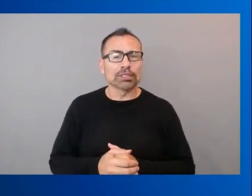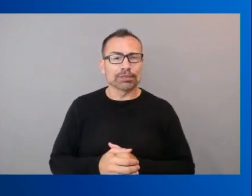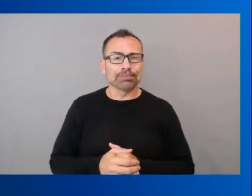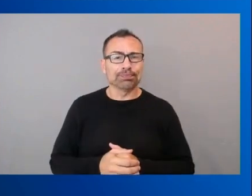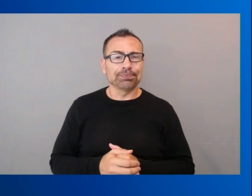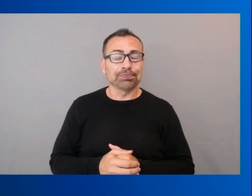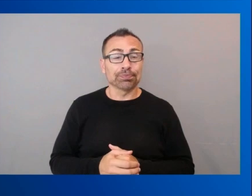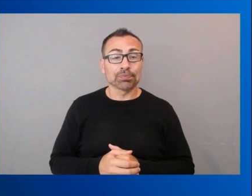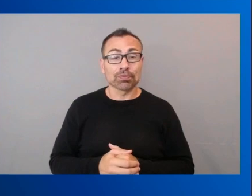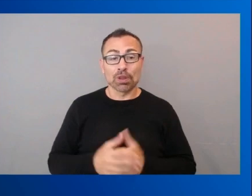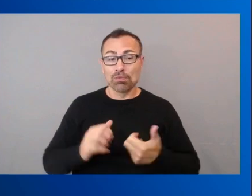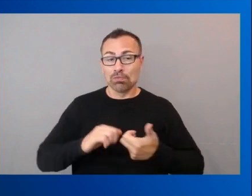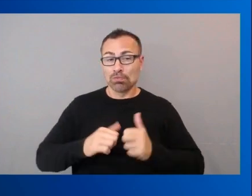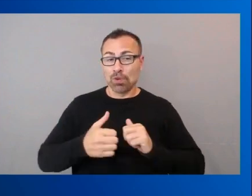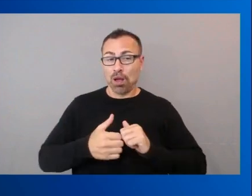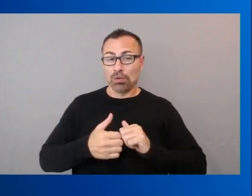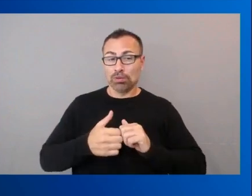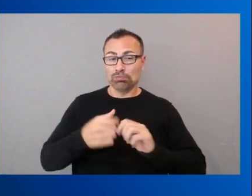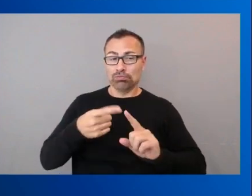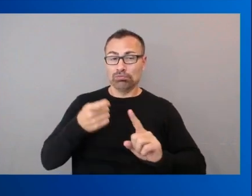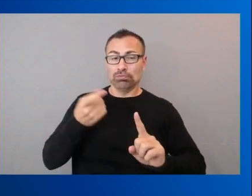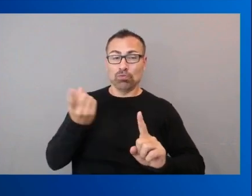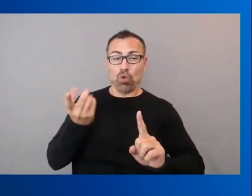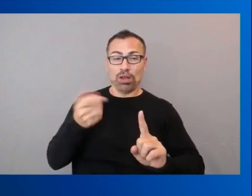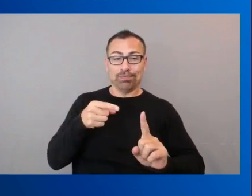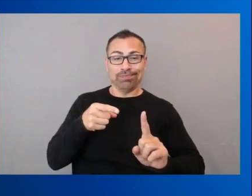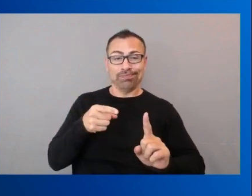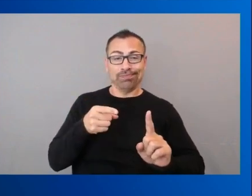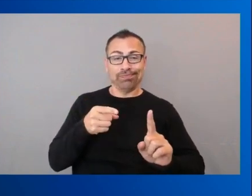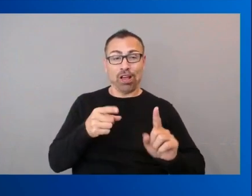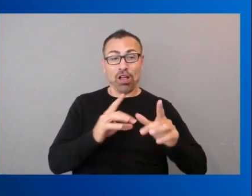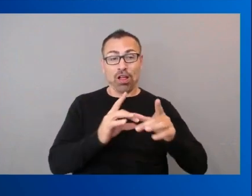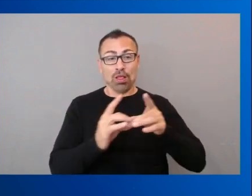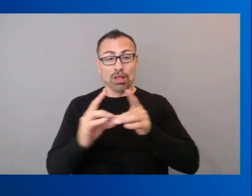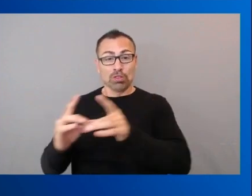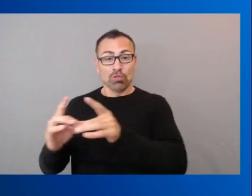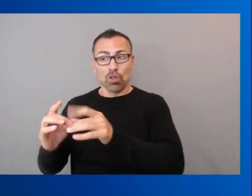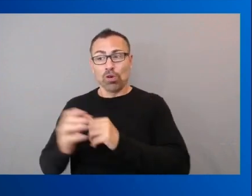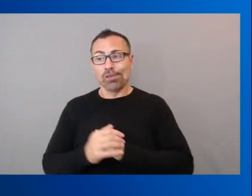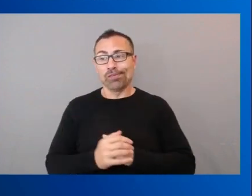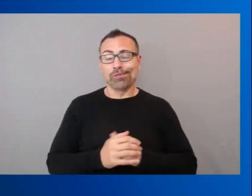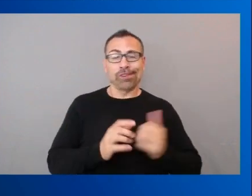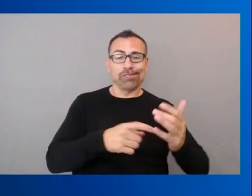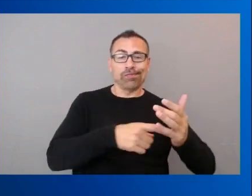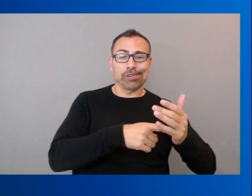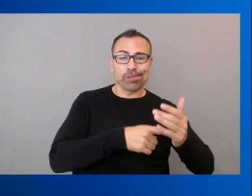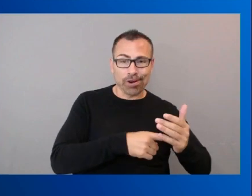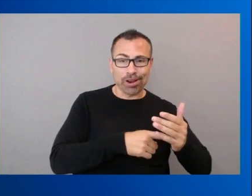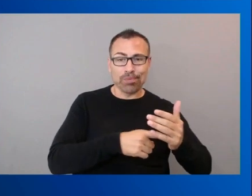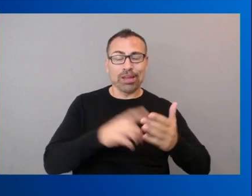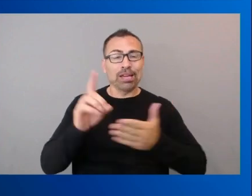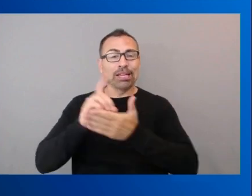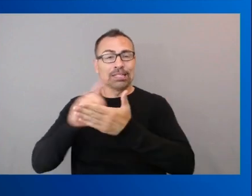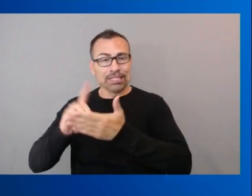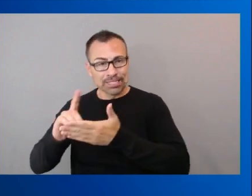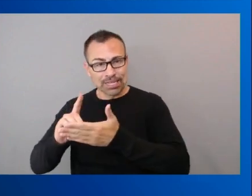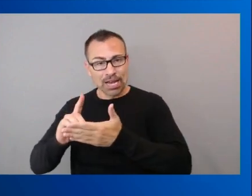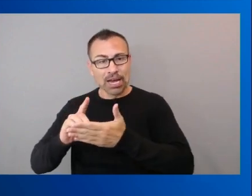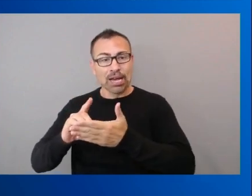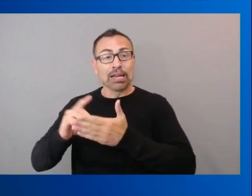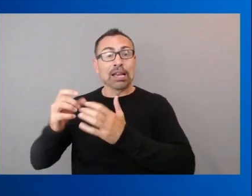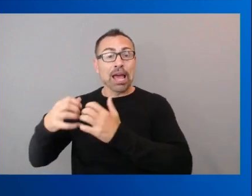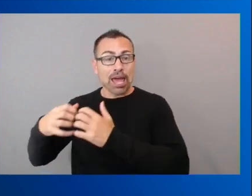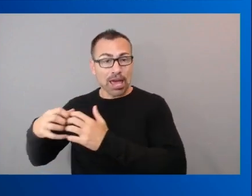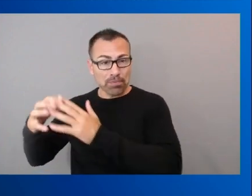of flow here. We have the requirement, we also have the design and implement. So when an event, when you get requirement comes